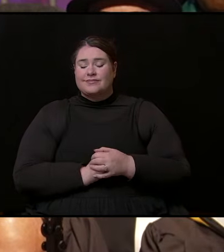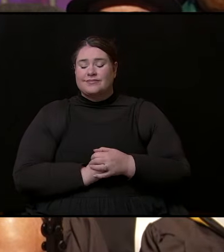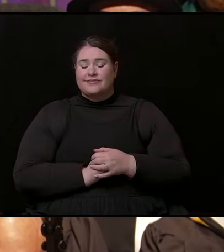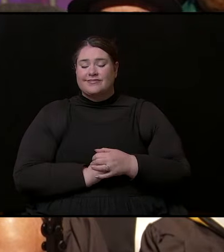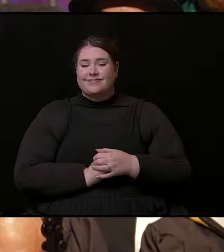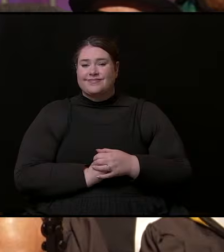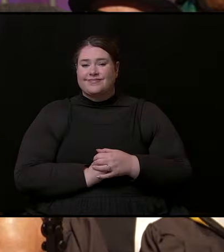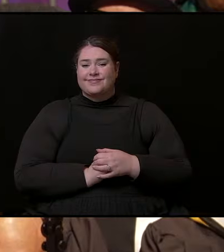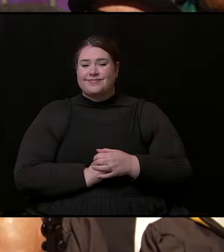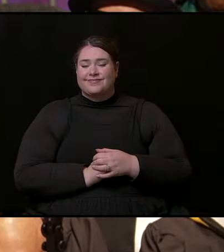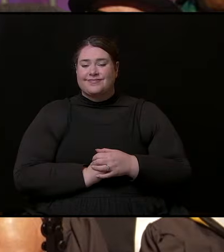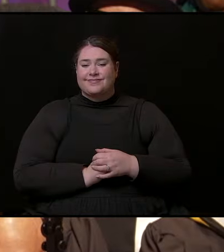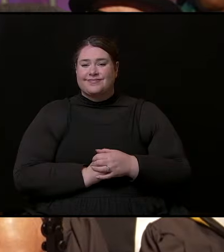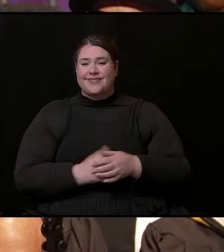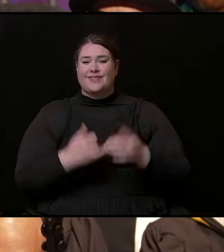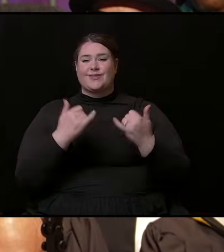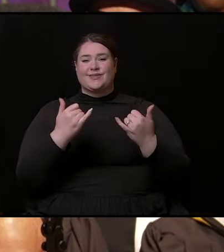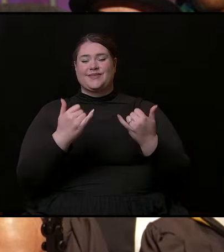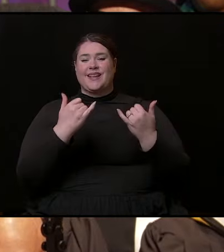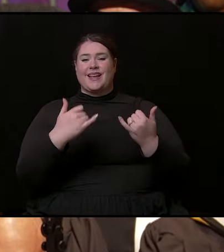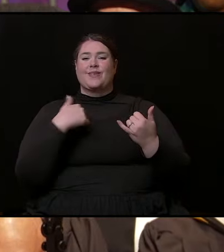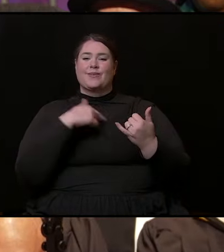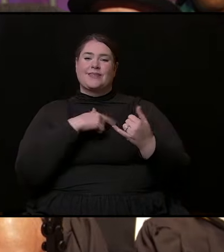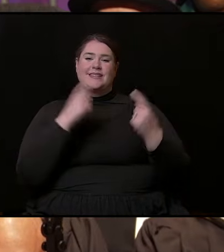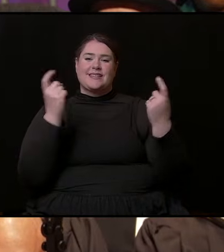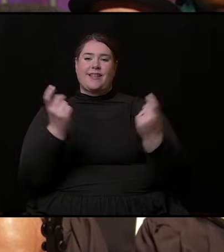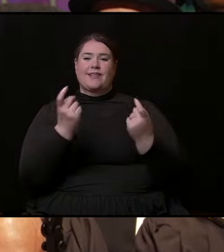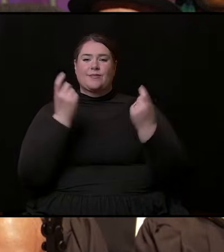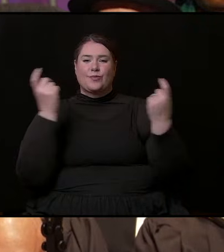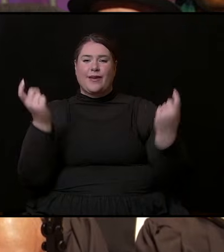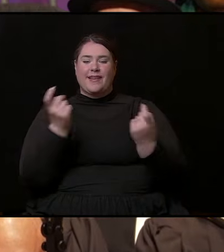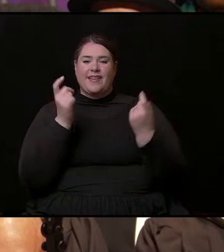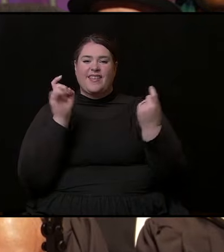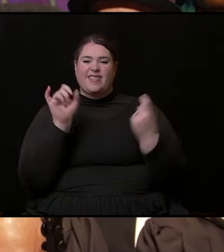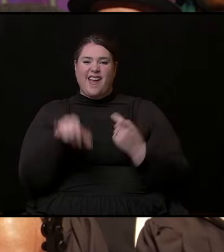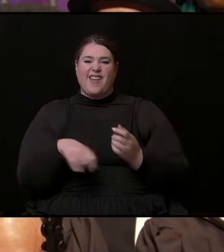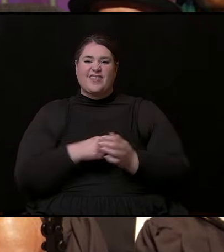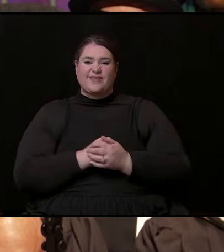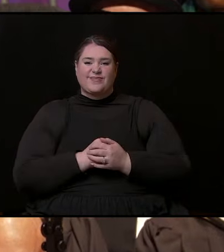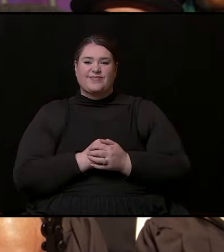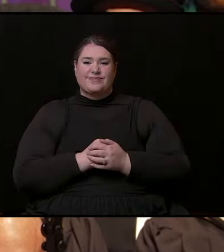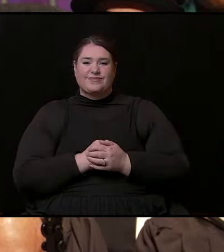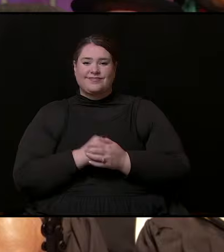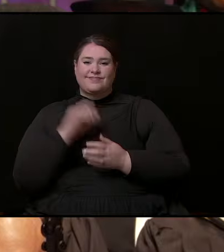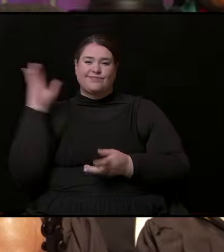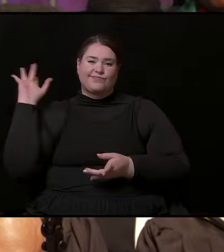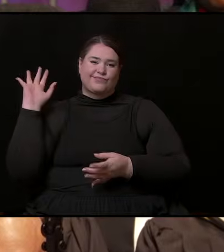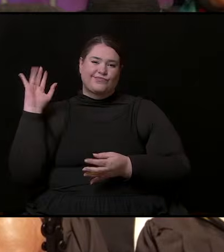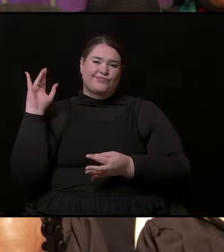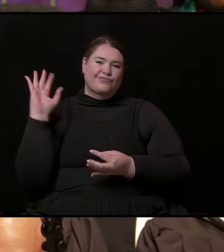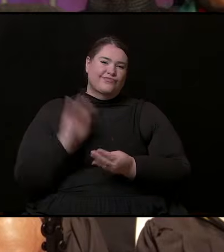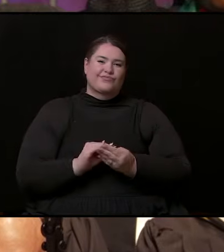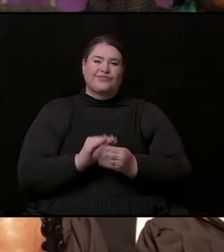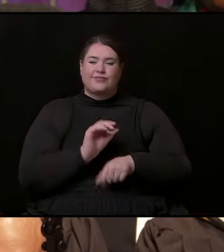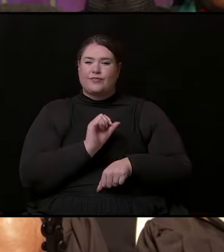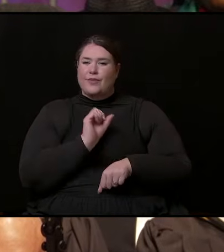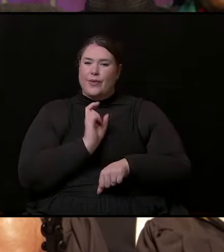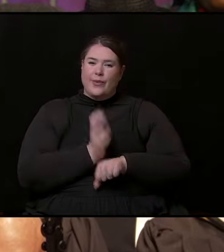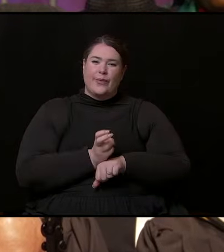Today is a celebration and the culmination of hard work